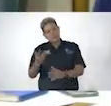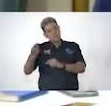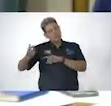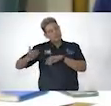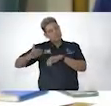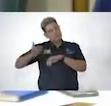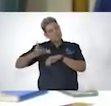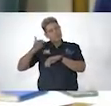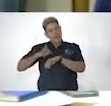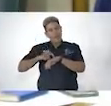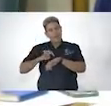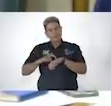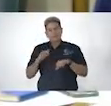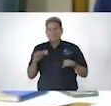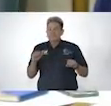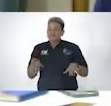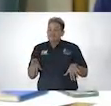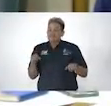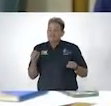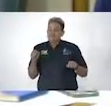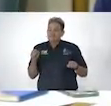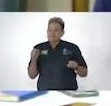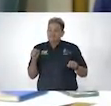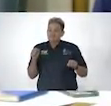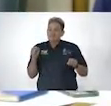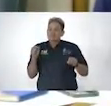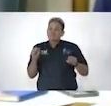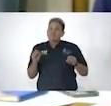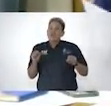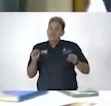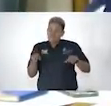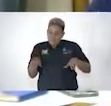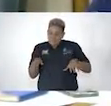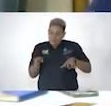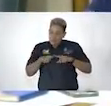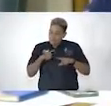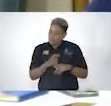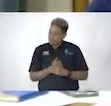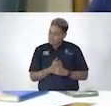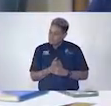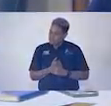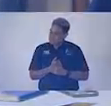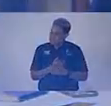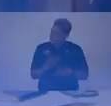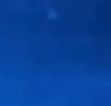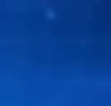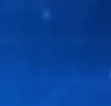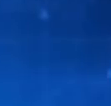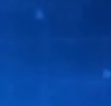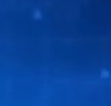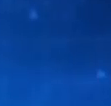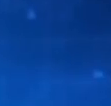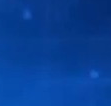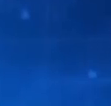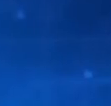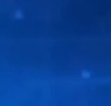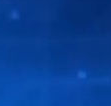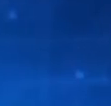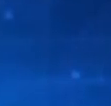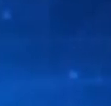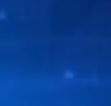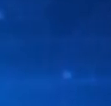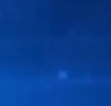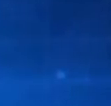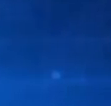And in sports, we talk about the redevelopment of the Independence Park complex. This is the news on